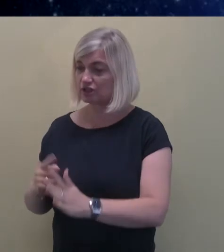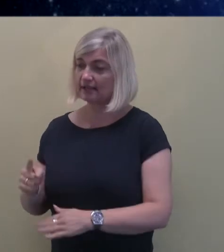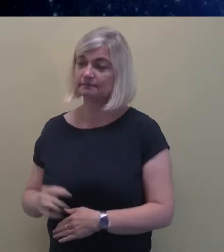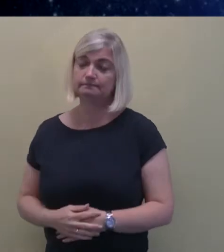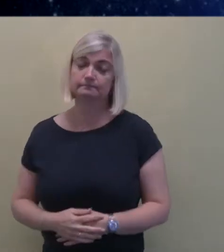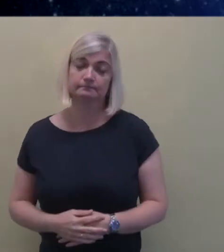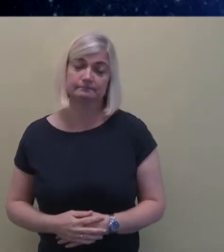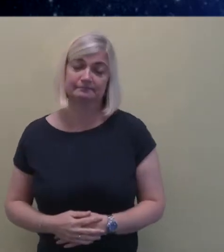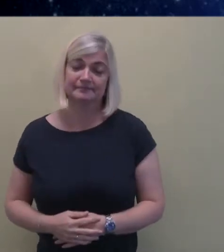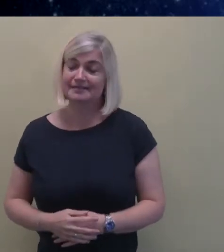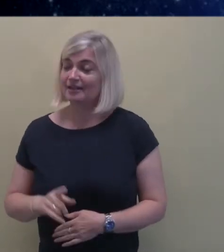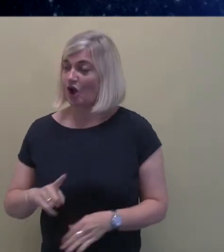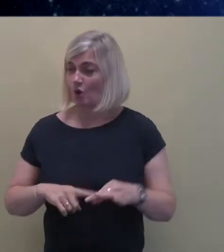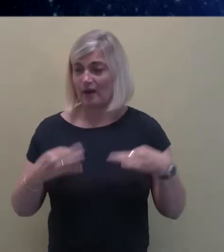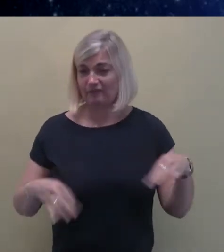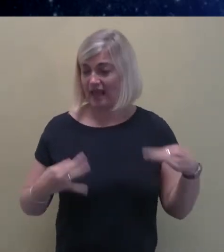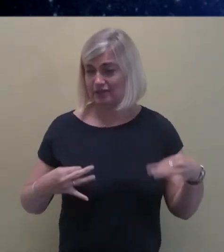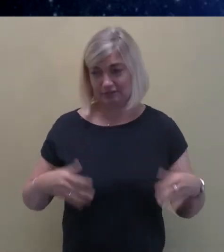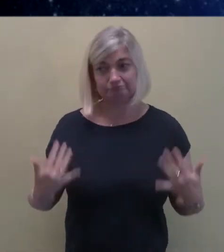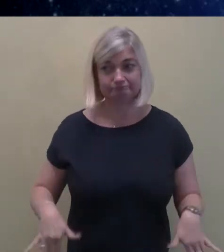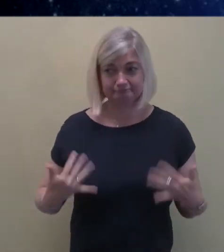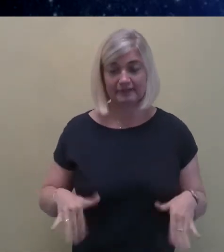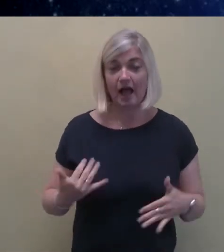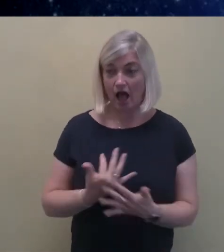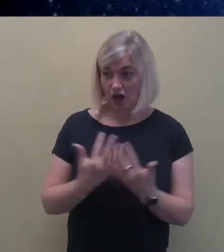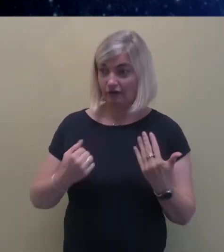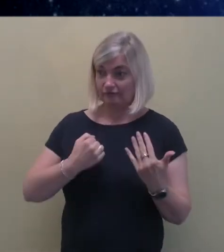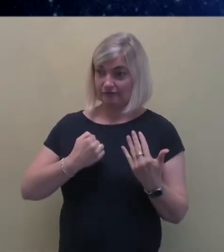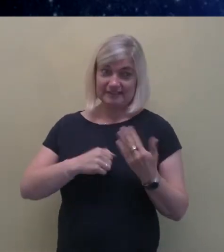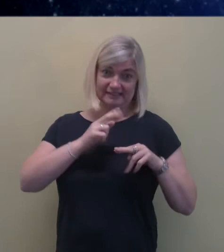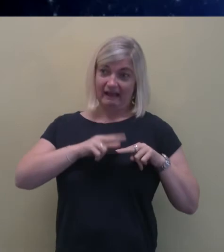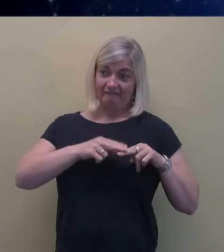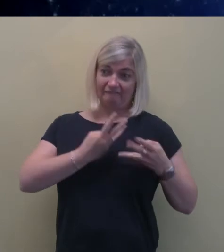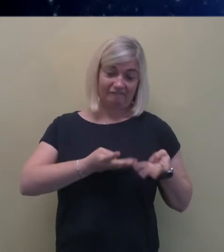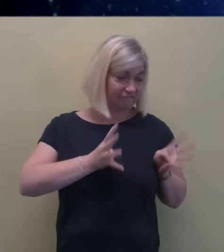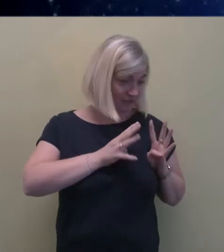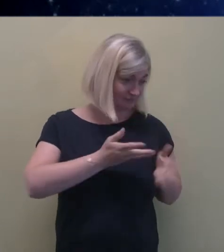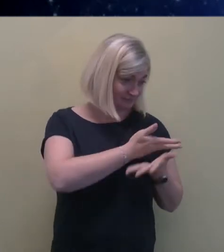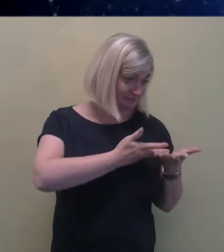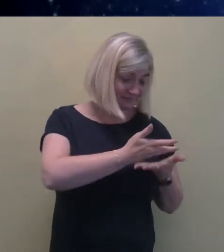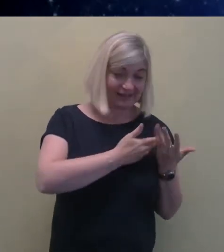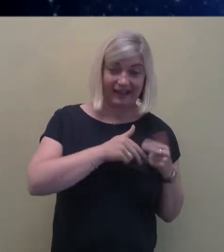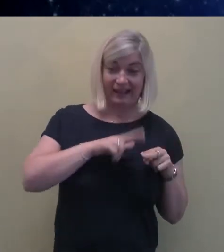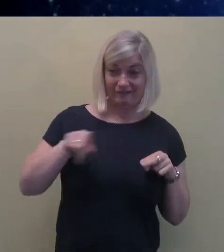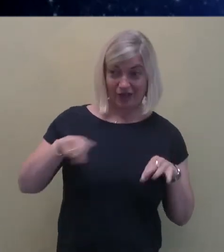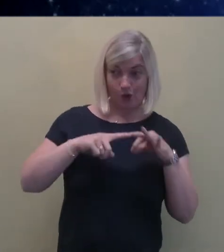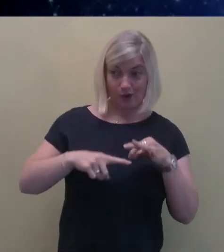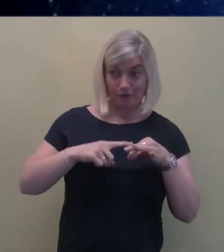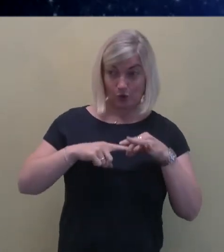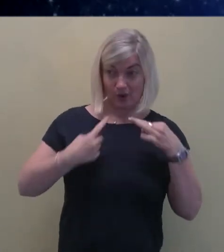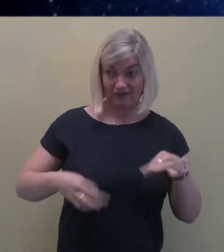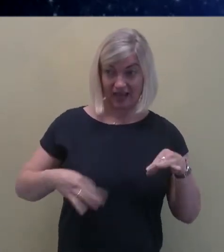this qualification and how they measure your skills at the end of first year and end of second year. So when you go out